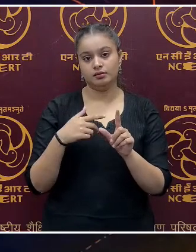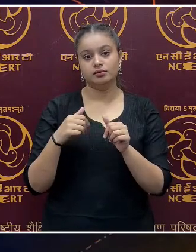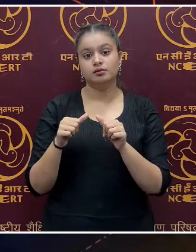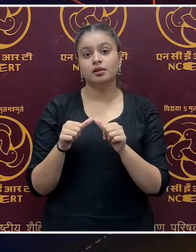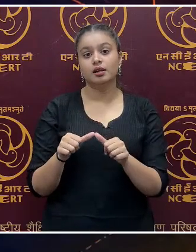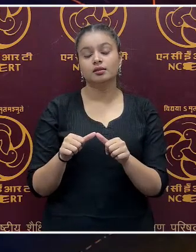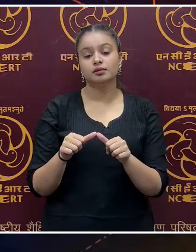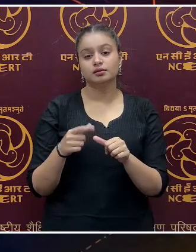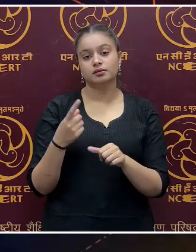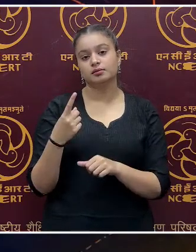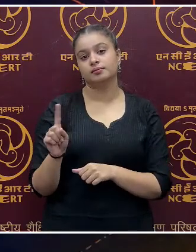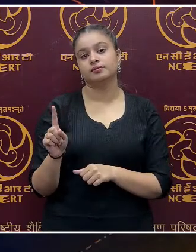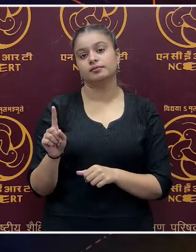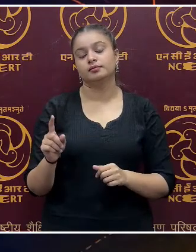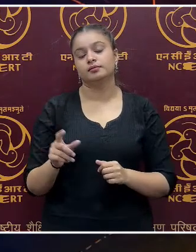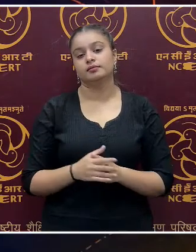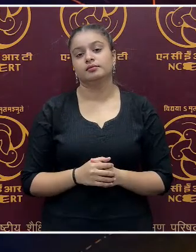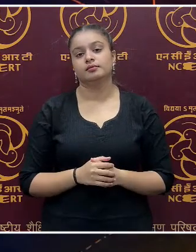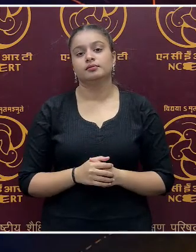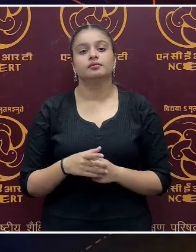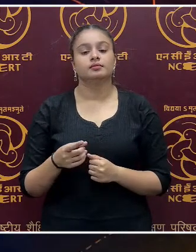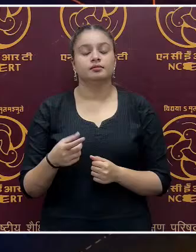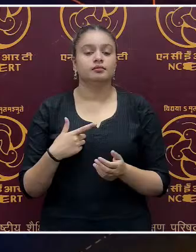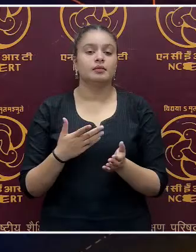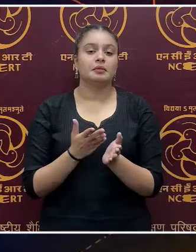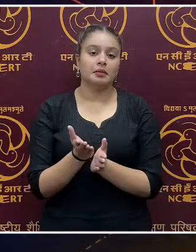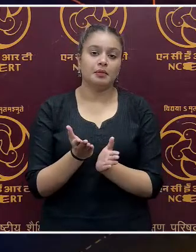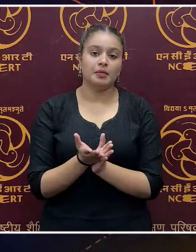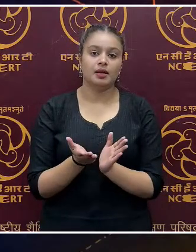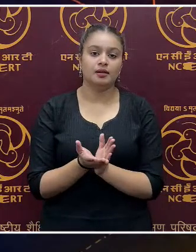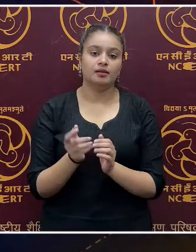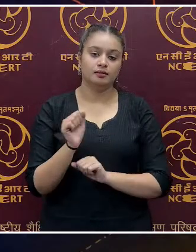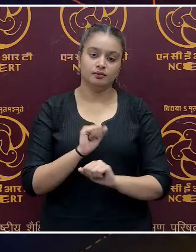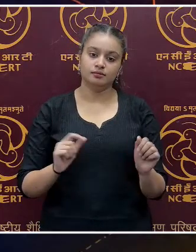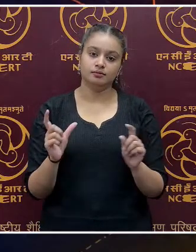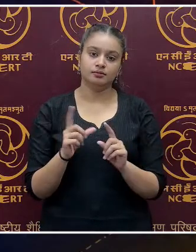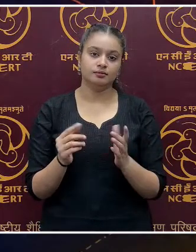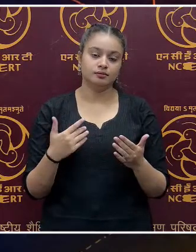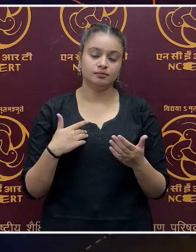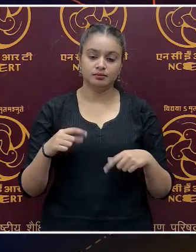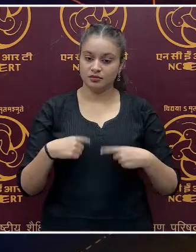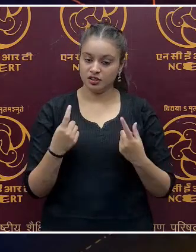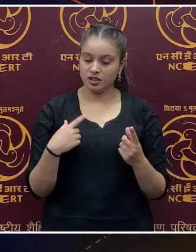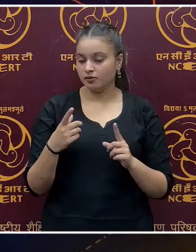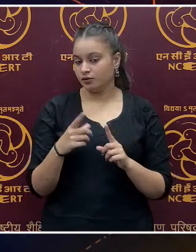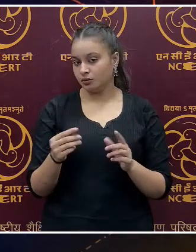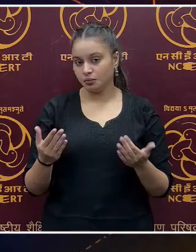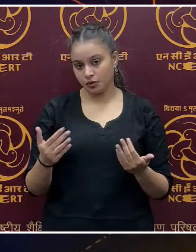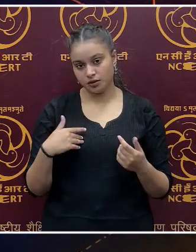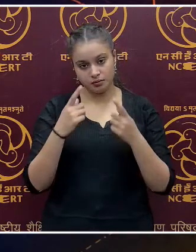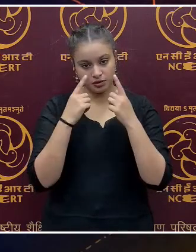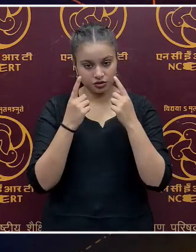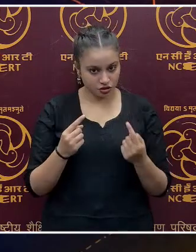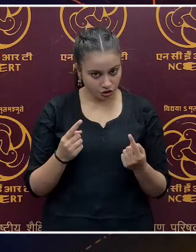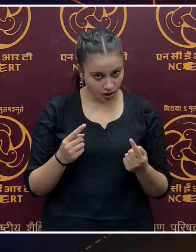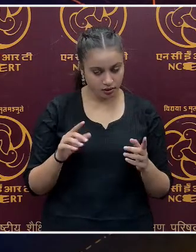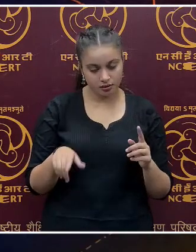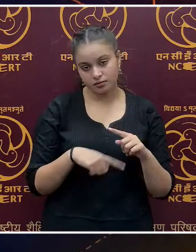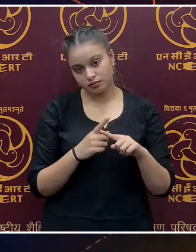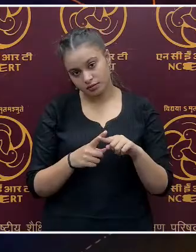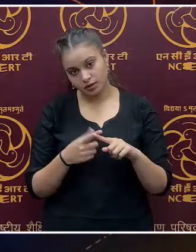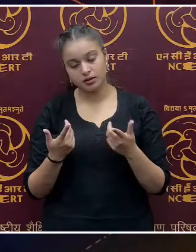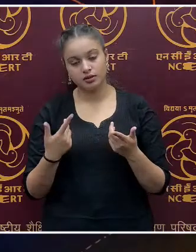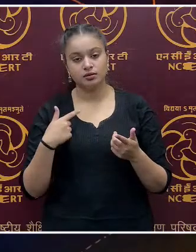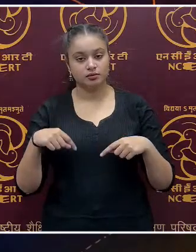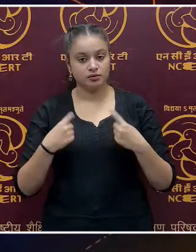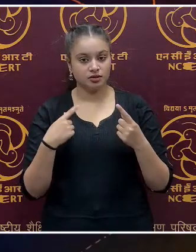a correct. So this is the way we can also do with manually. We can also cross check and manually we can